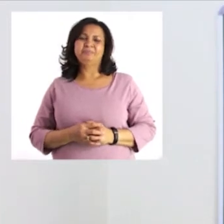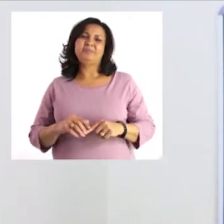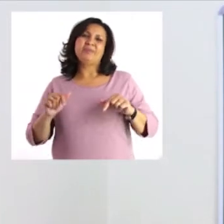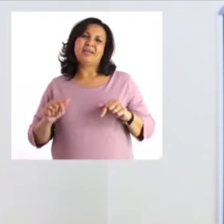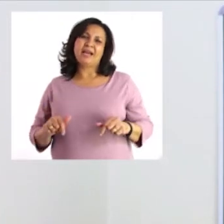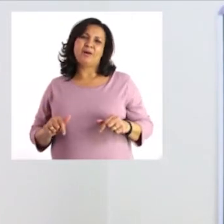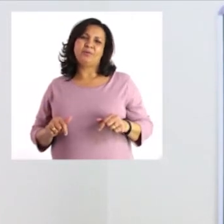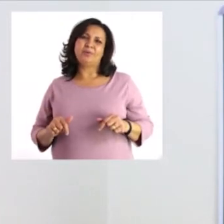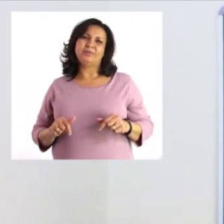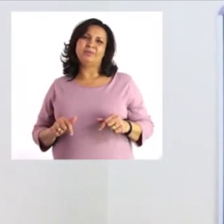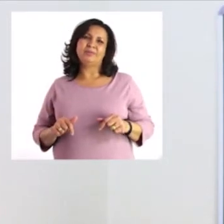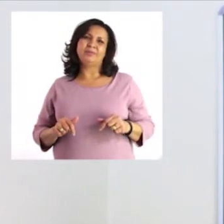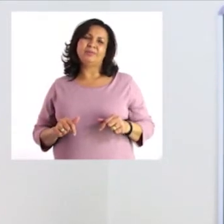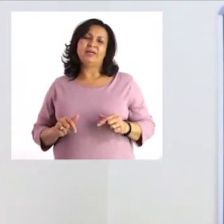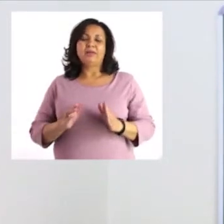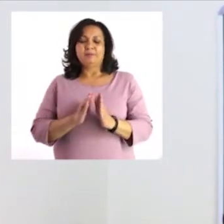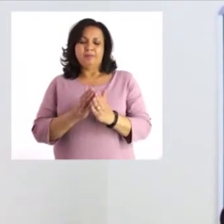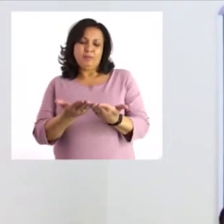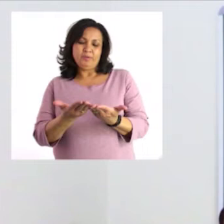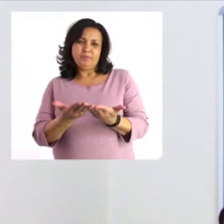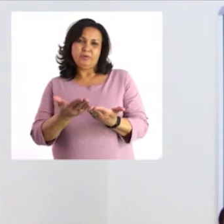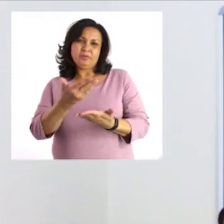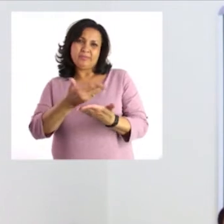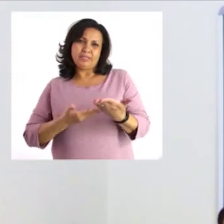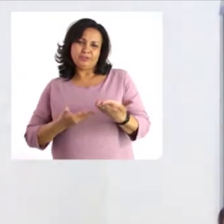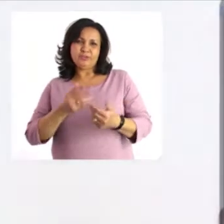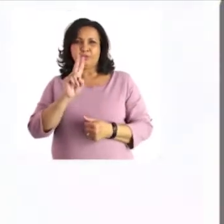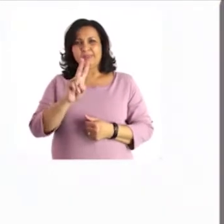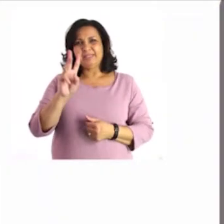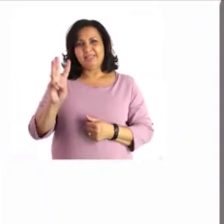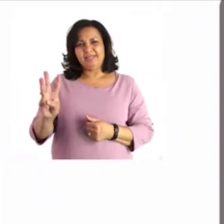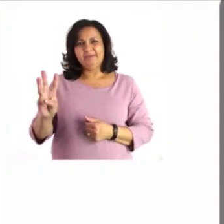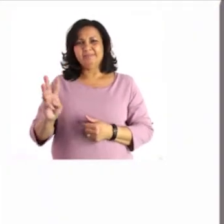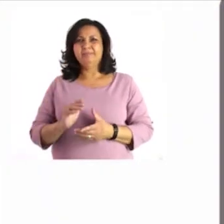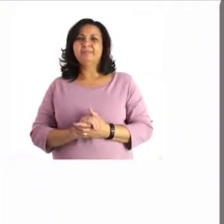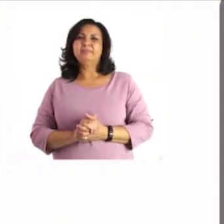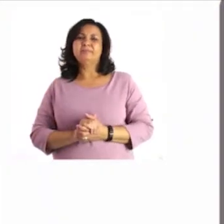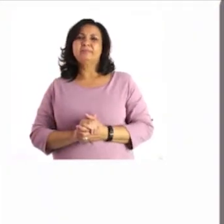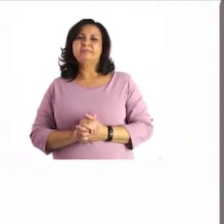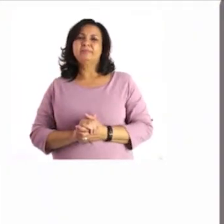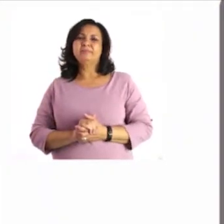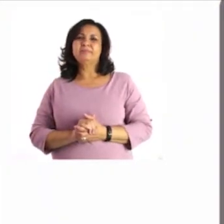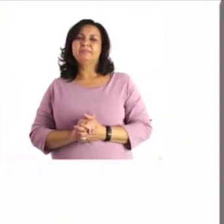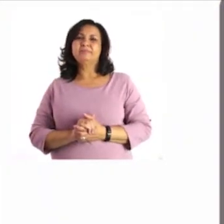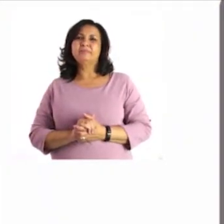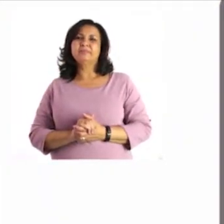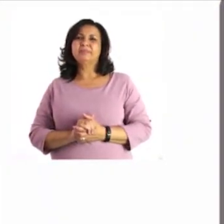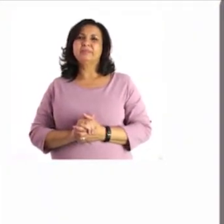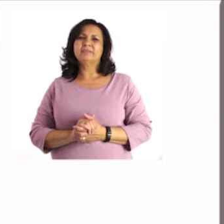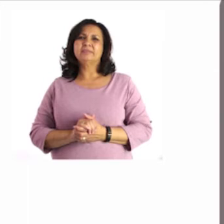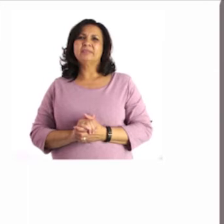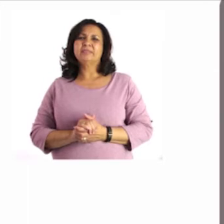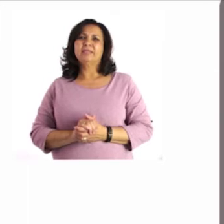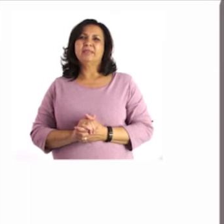Now, I would like you to turn to page 23. And on page 23, I would